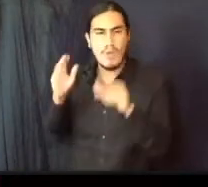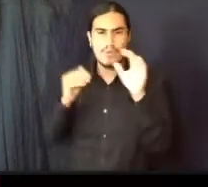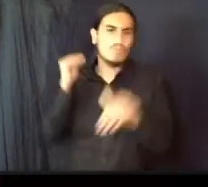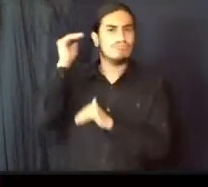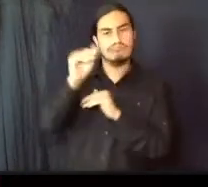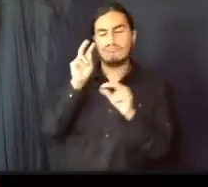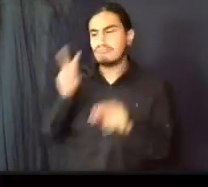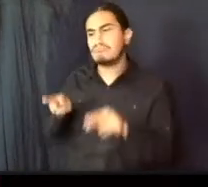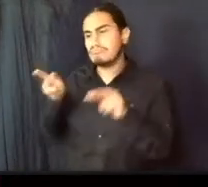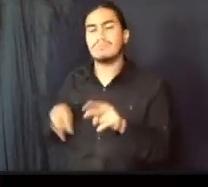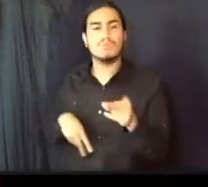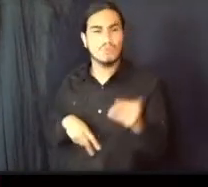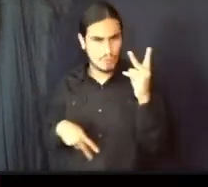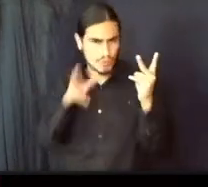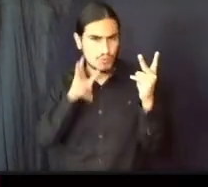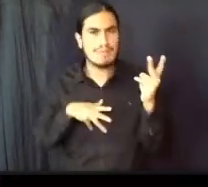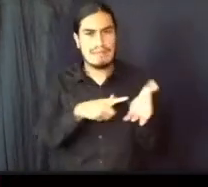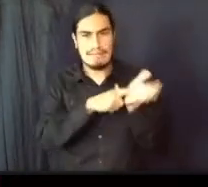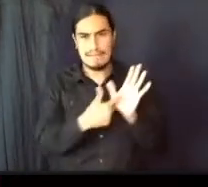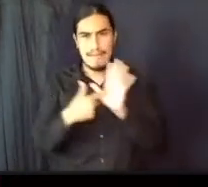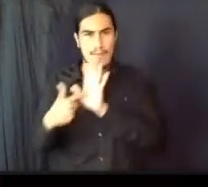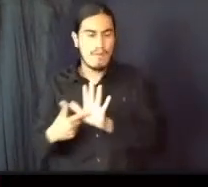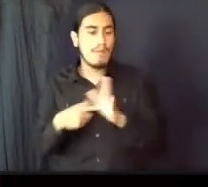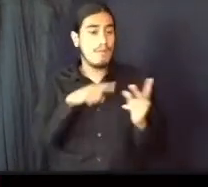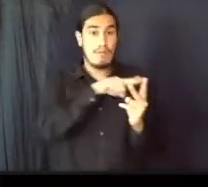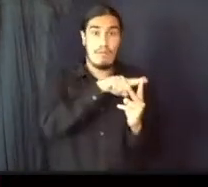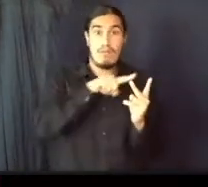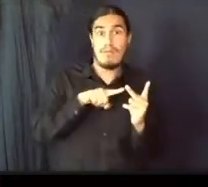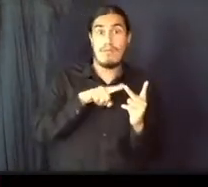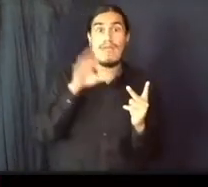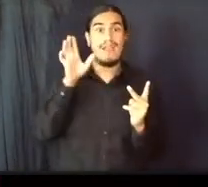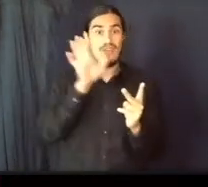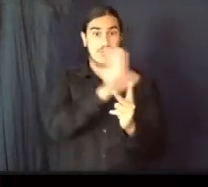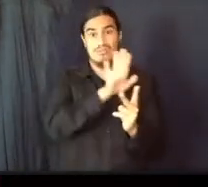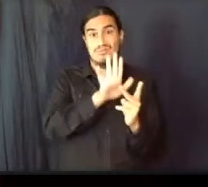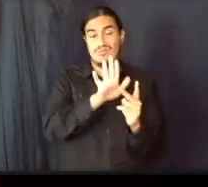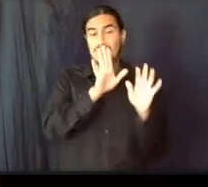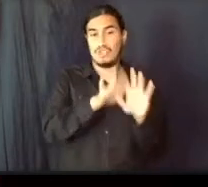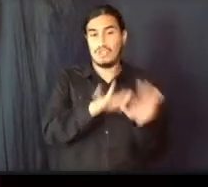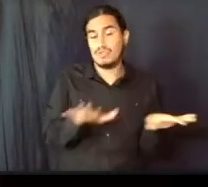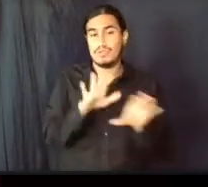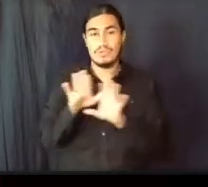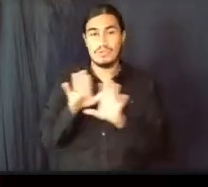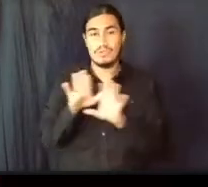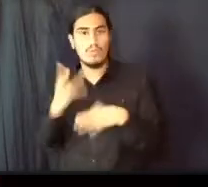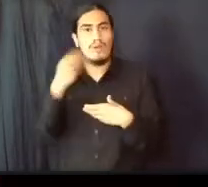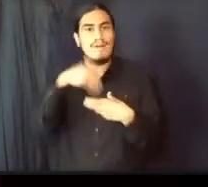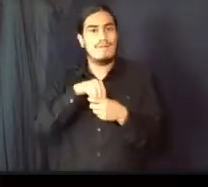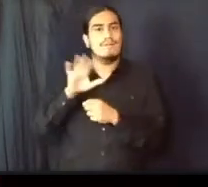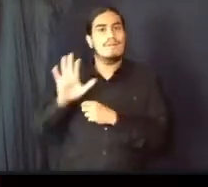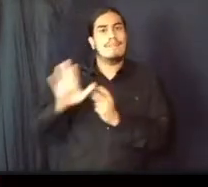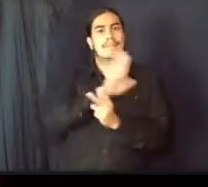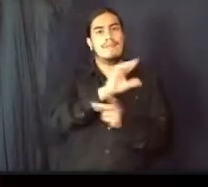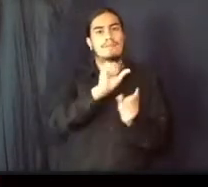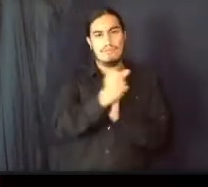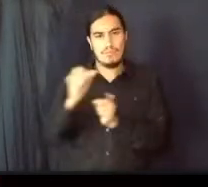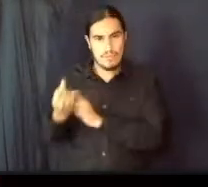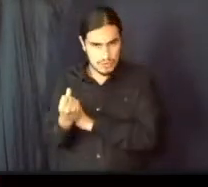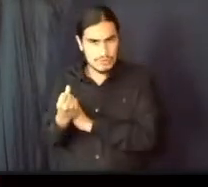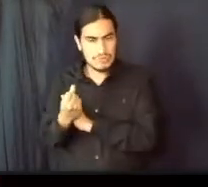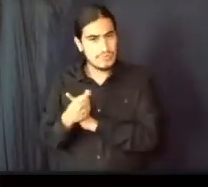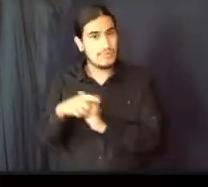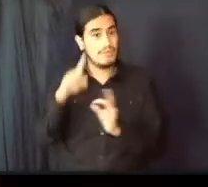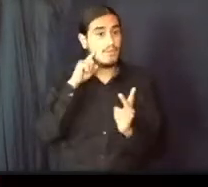Sa, as their children were implicitly or explicitly involved in both cases. In the cases of Schwundeck, she